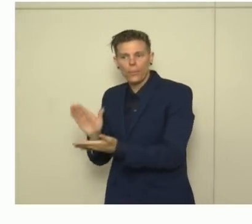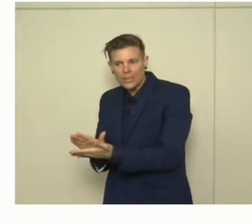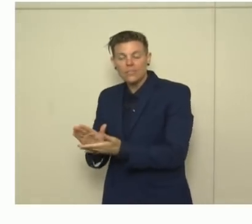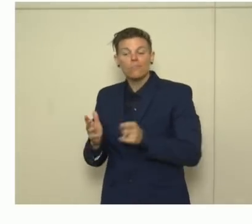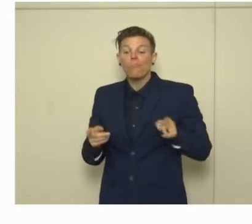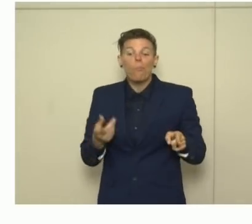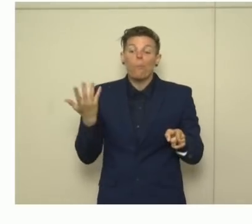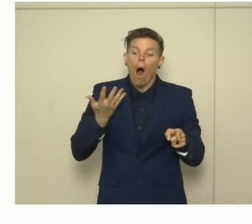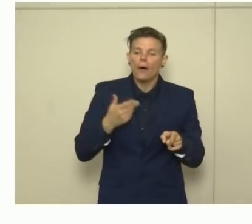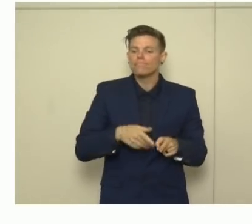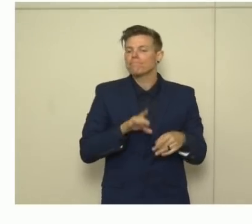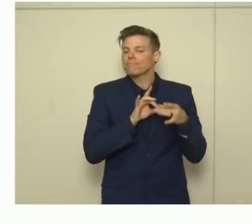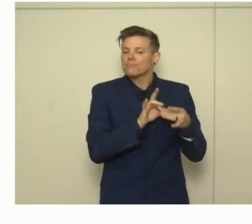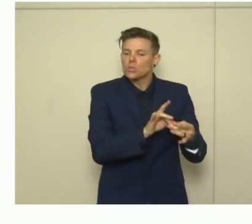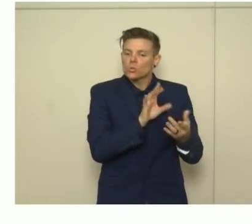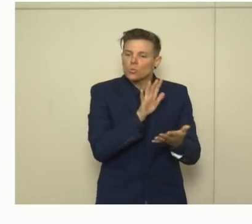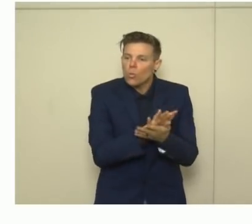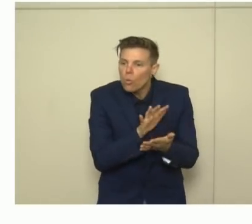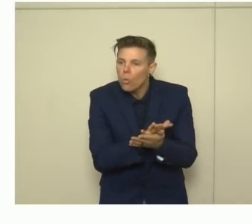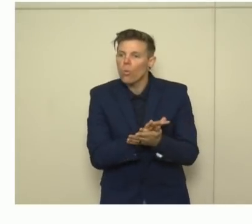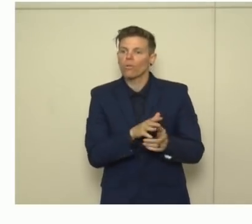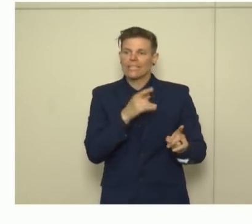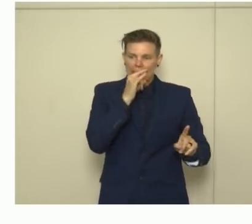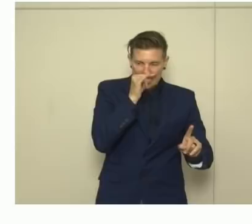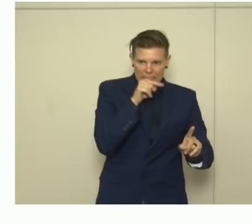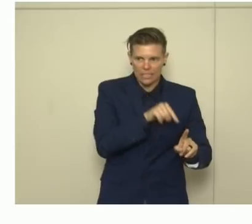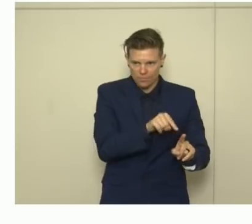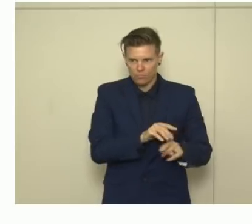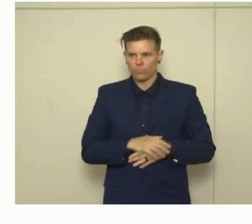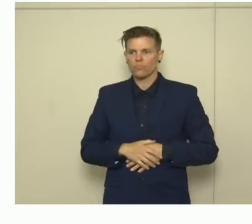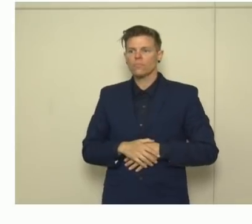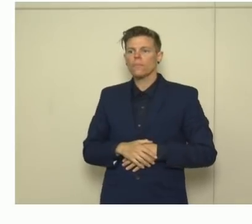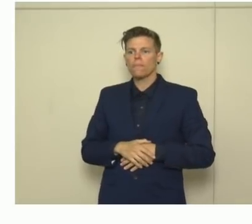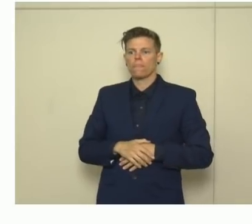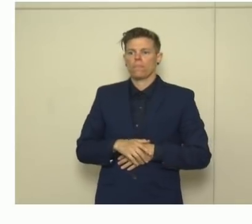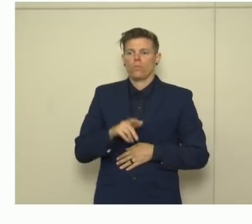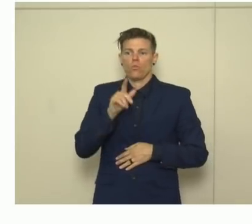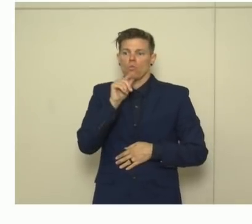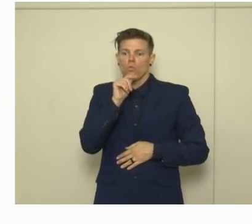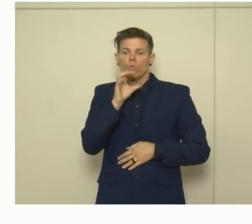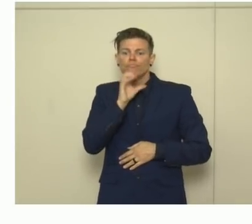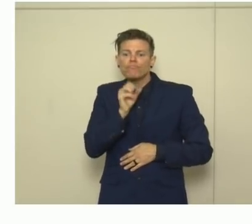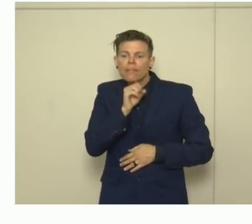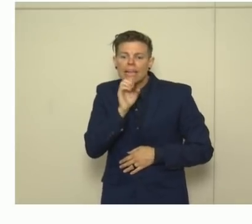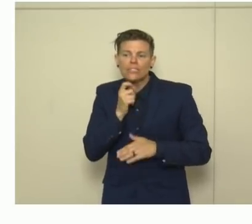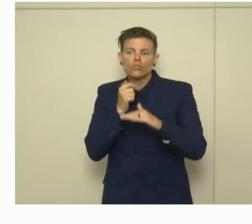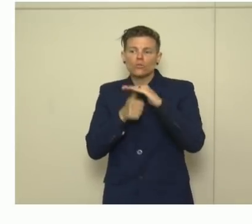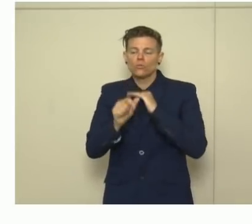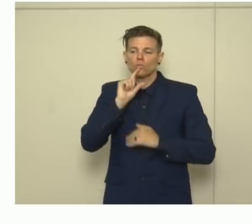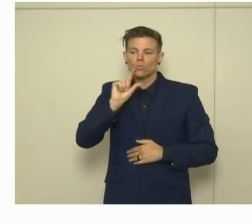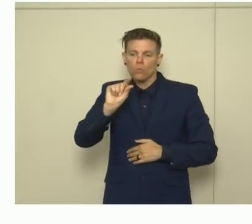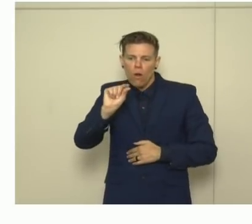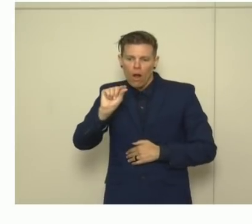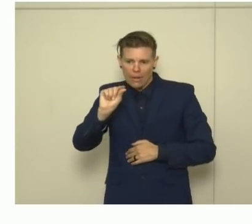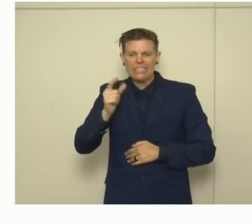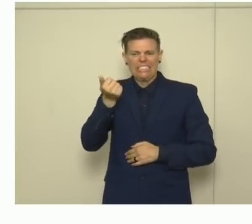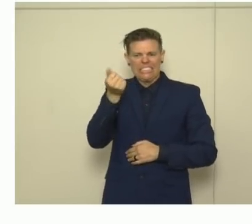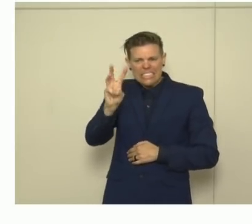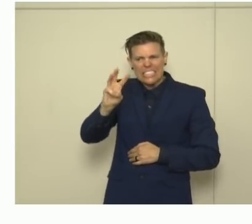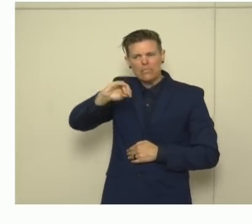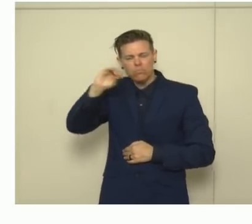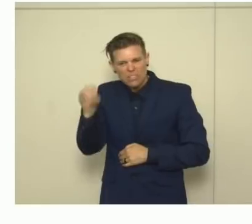number of people under 20, the percent of cases is almost 16%. And for those of you